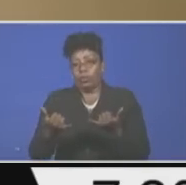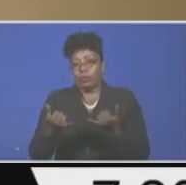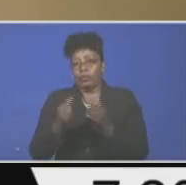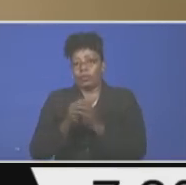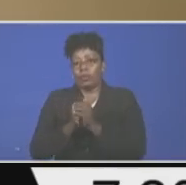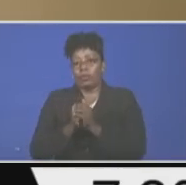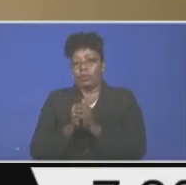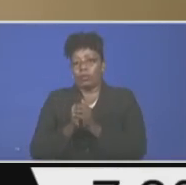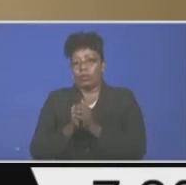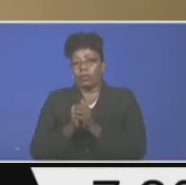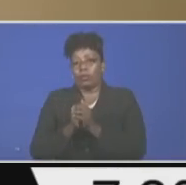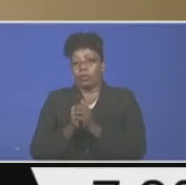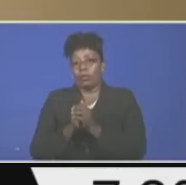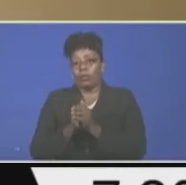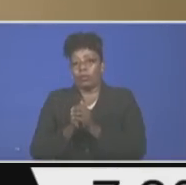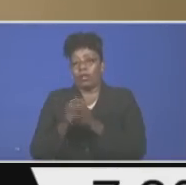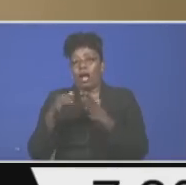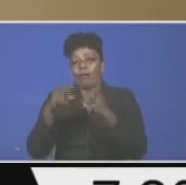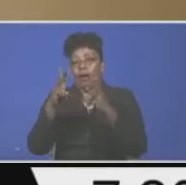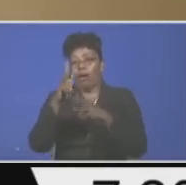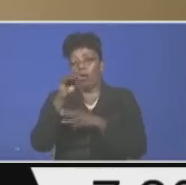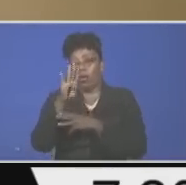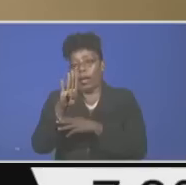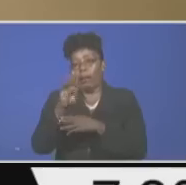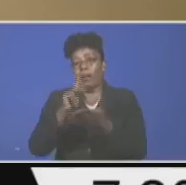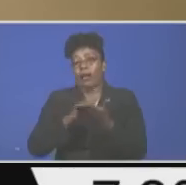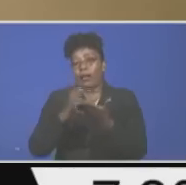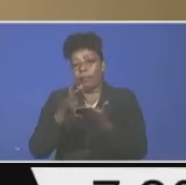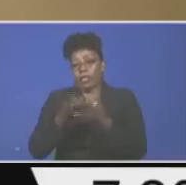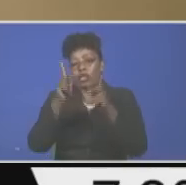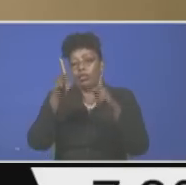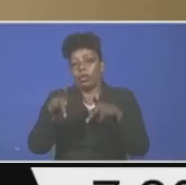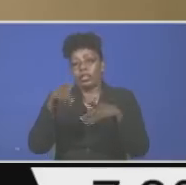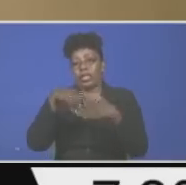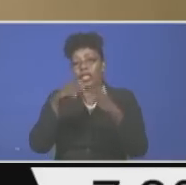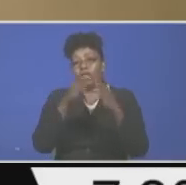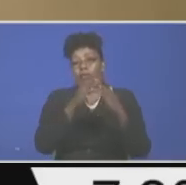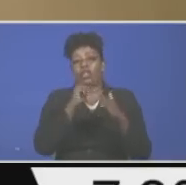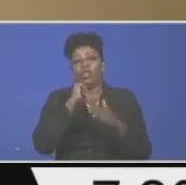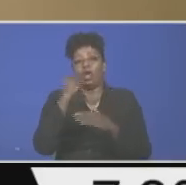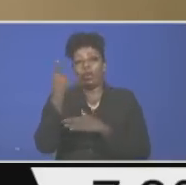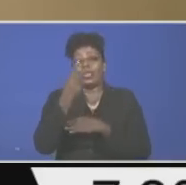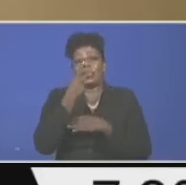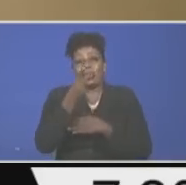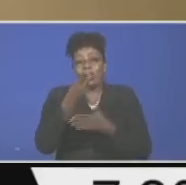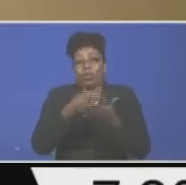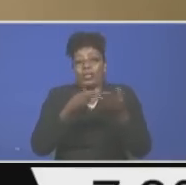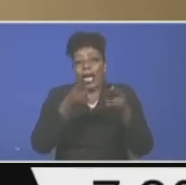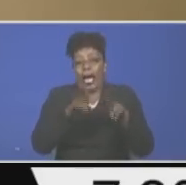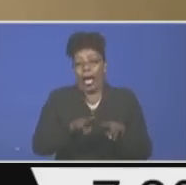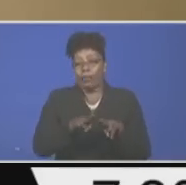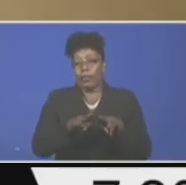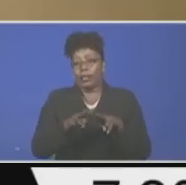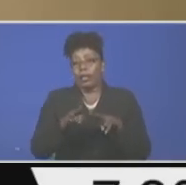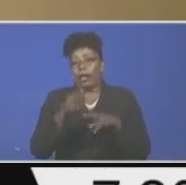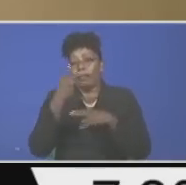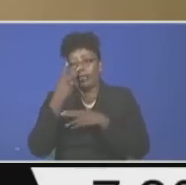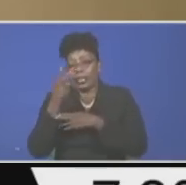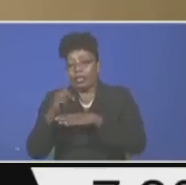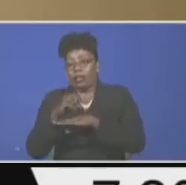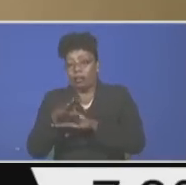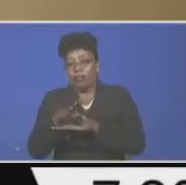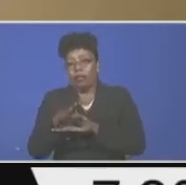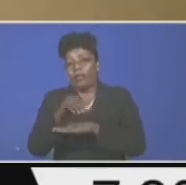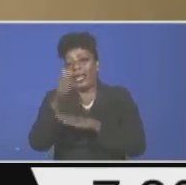on a web page so that persons in the community will not only see what's going on, but also see the impact of any